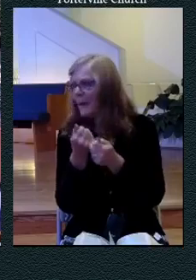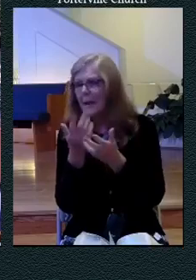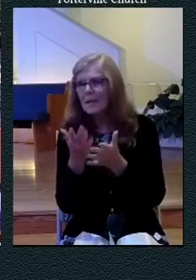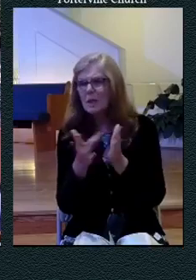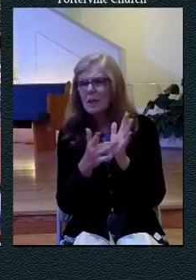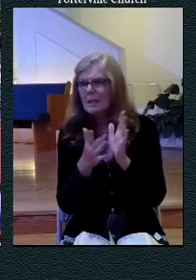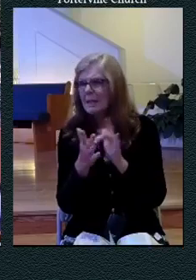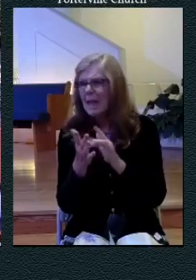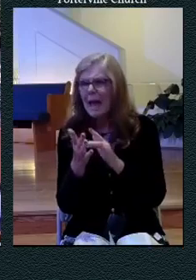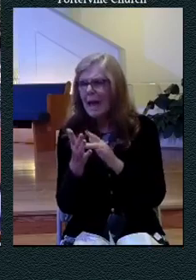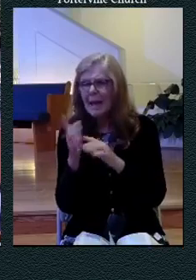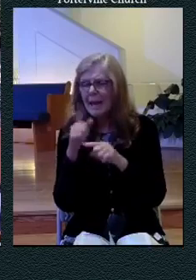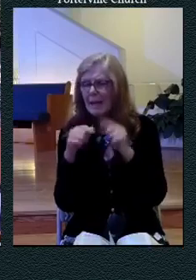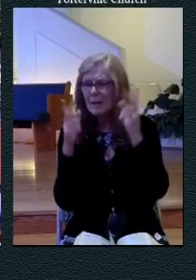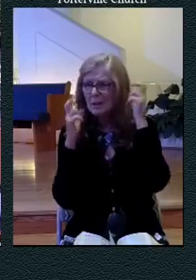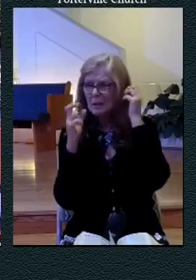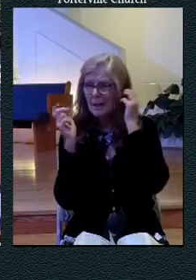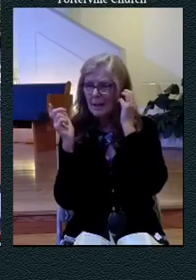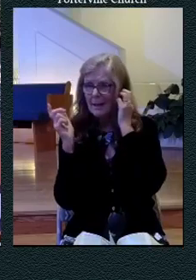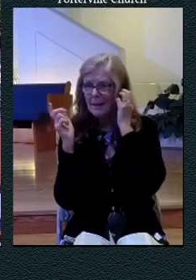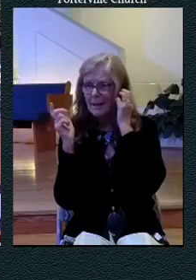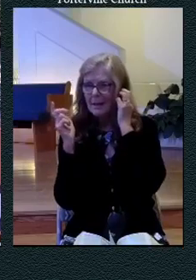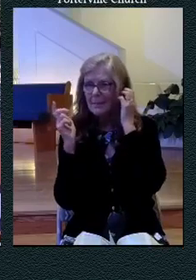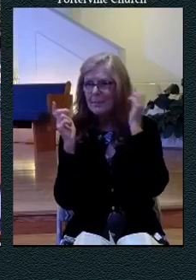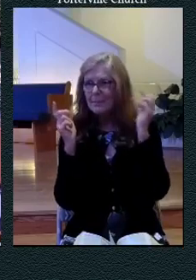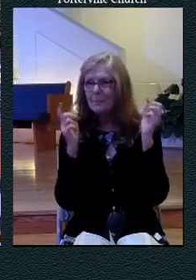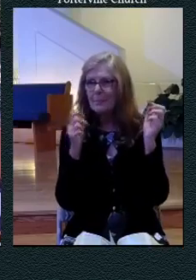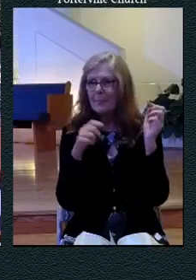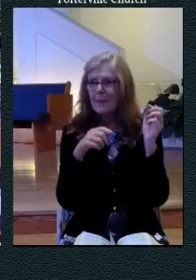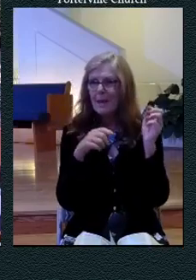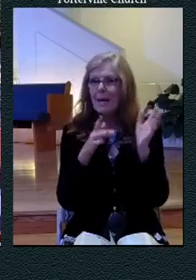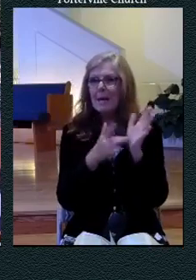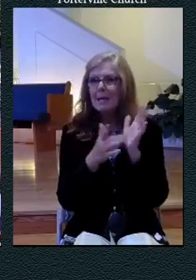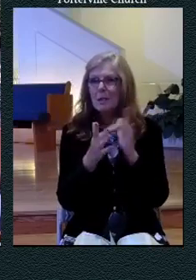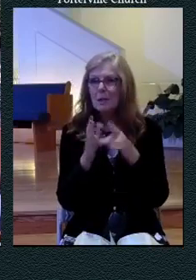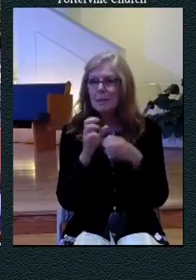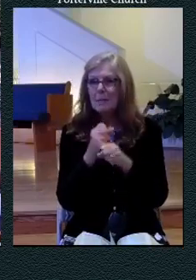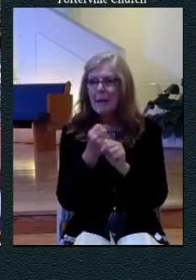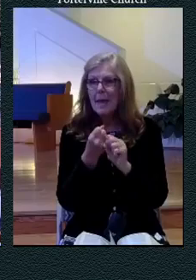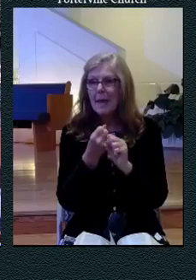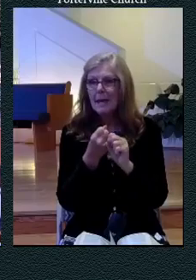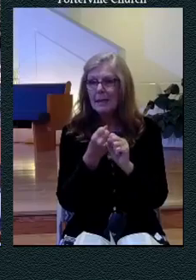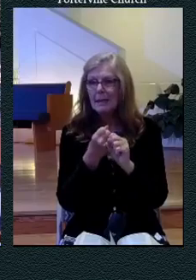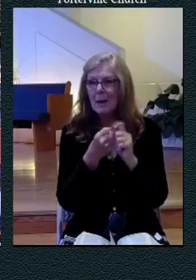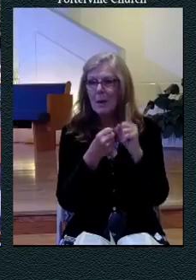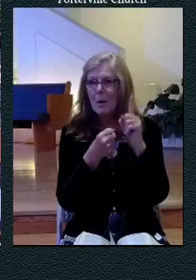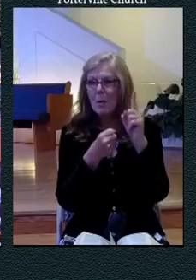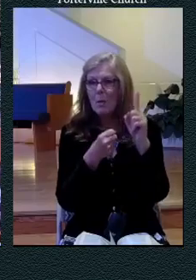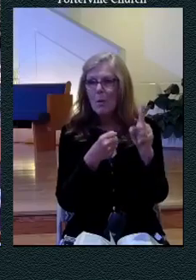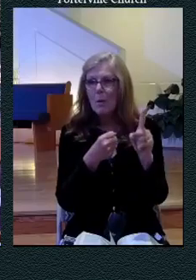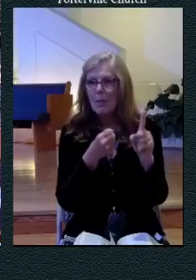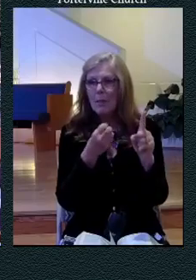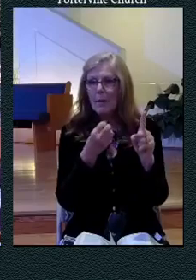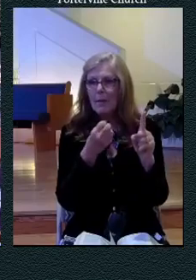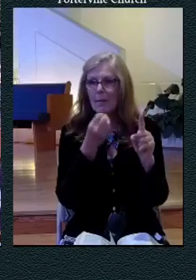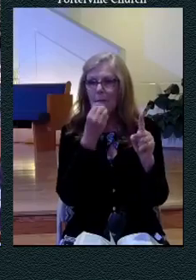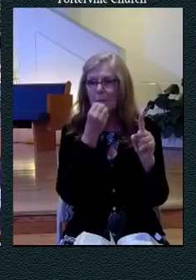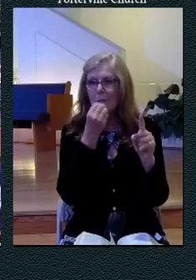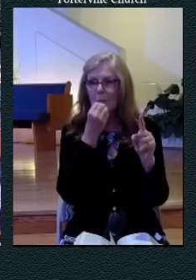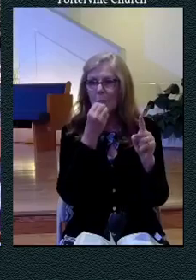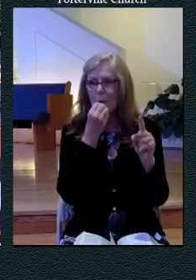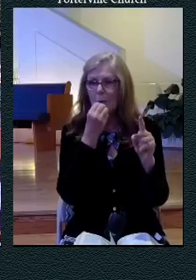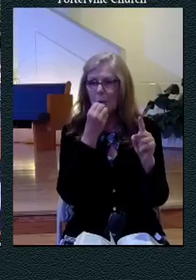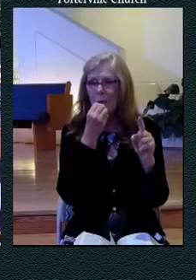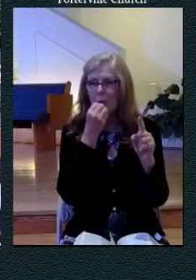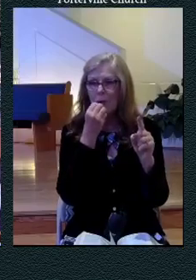food. You're right. You're right. So now, when you think of your Bible stories, you can tell them to